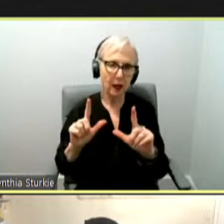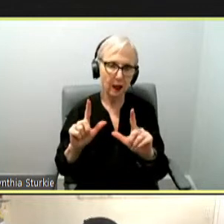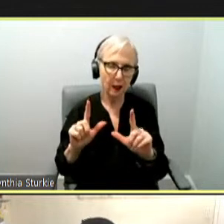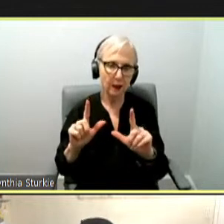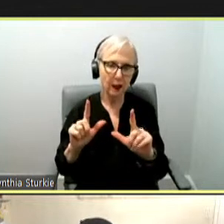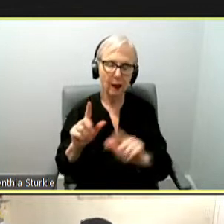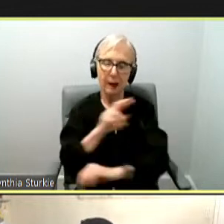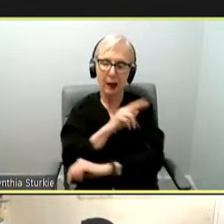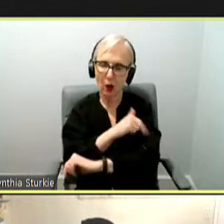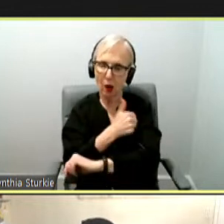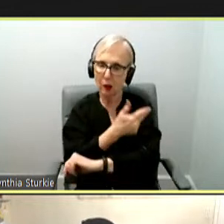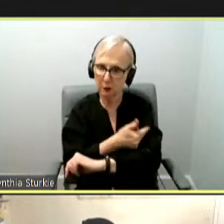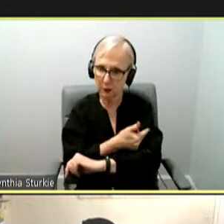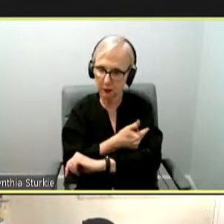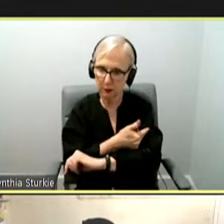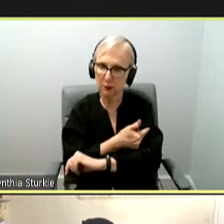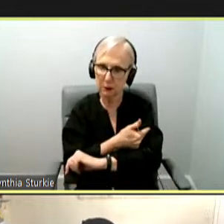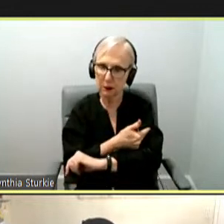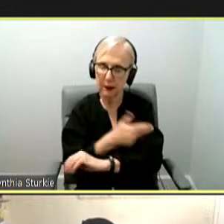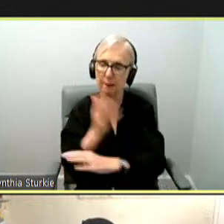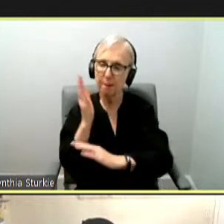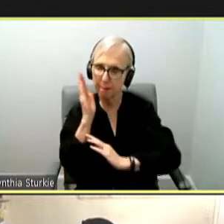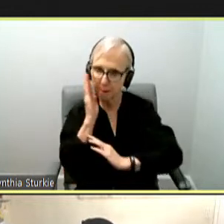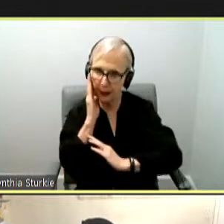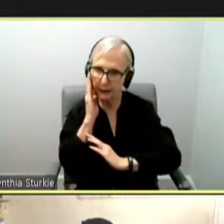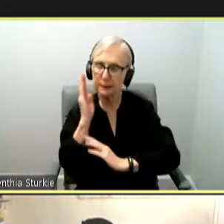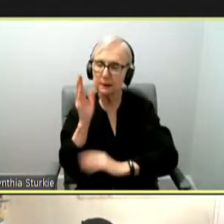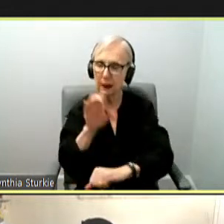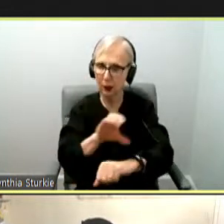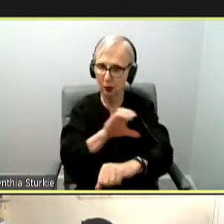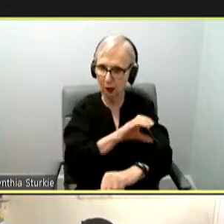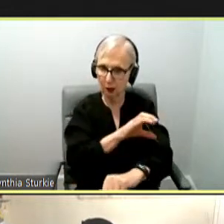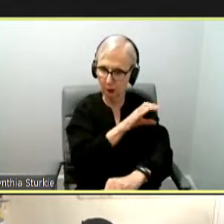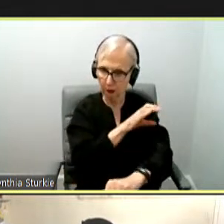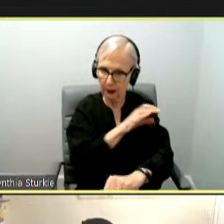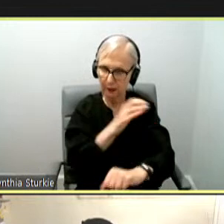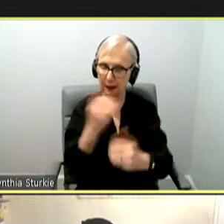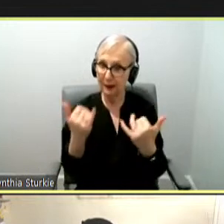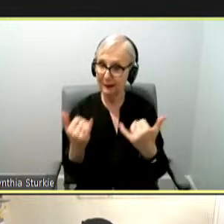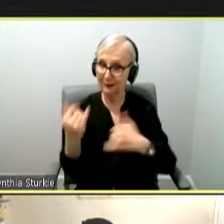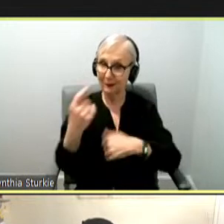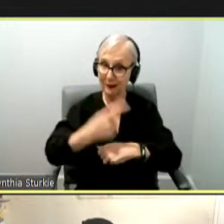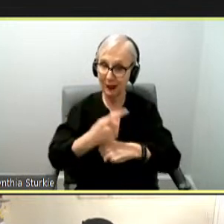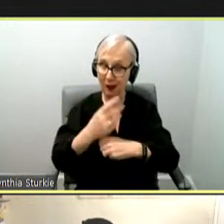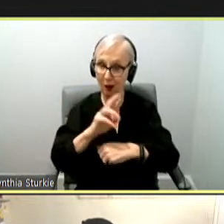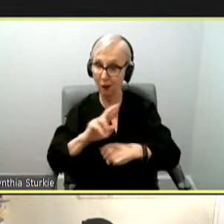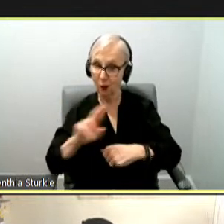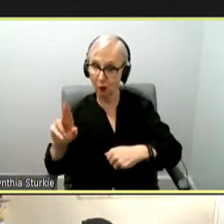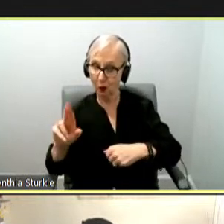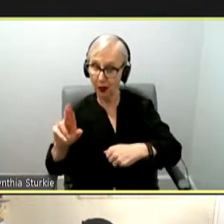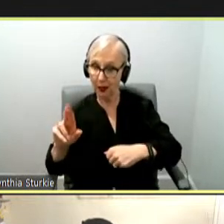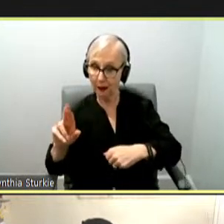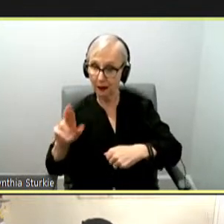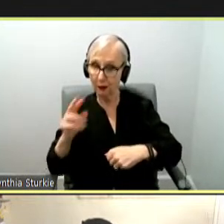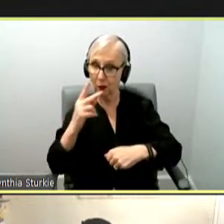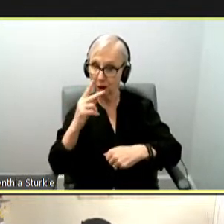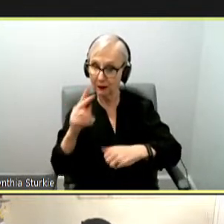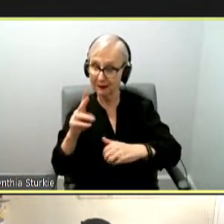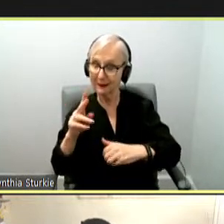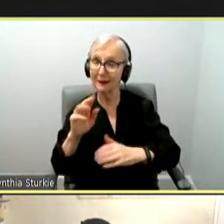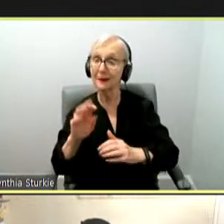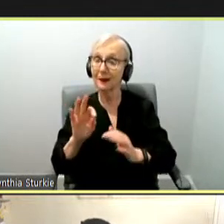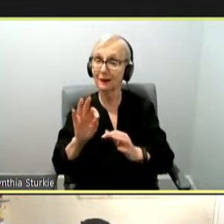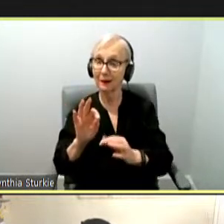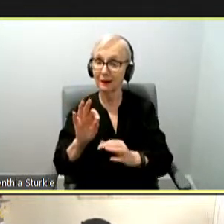of hospitalizations and hospital beds in Colorado as of today. You can see on the right here, we are seeing a pretty